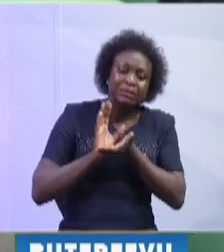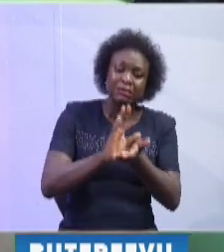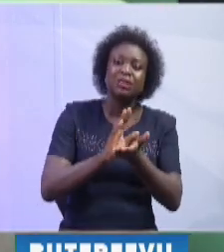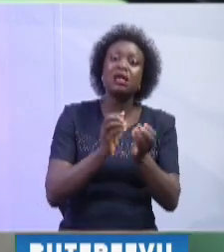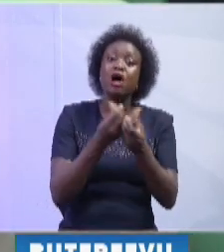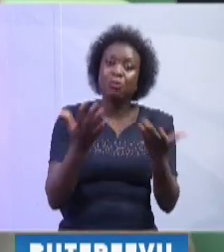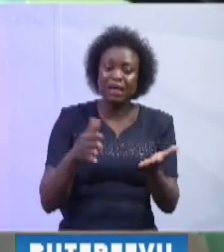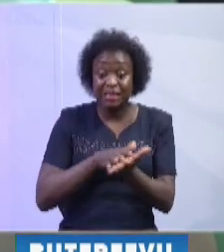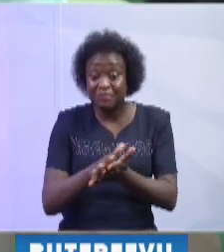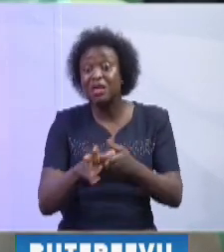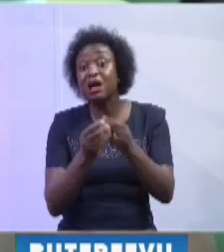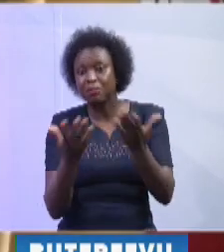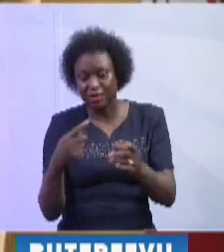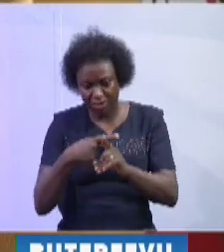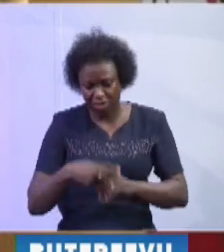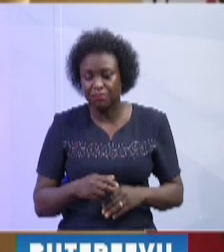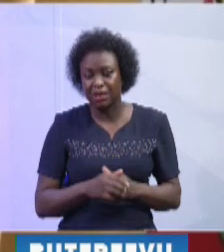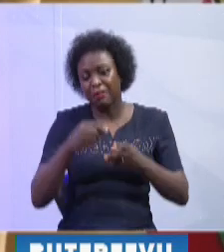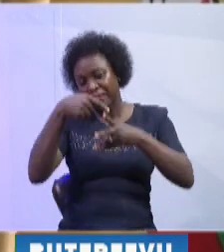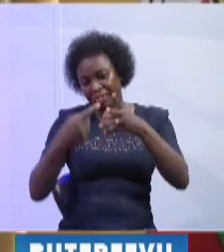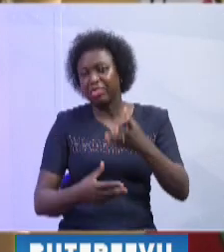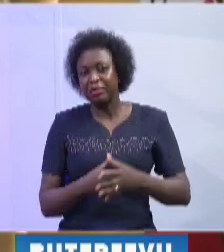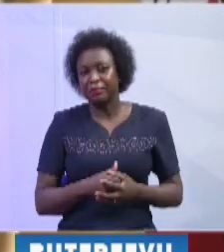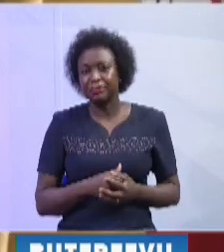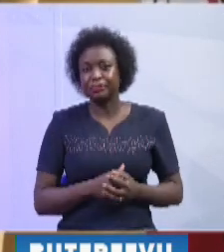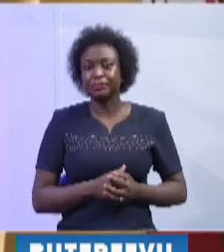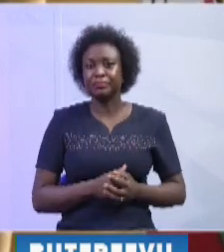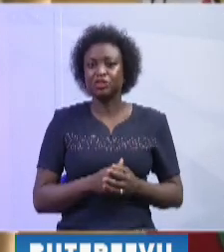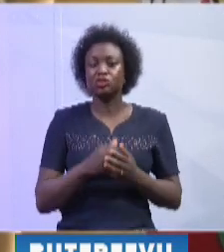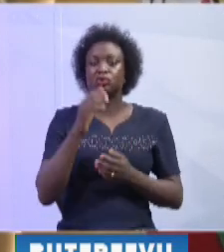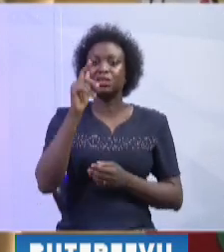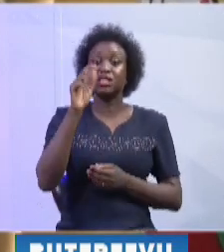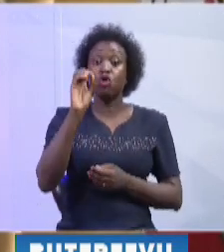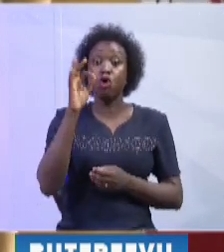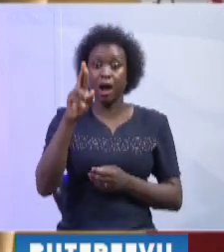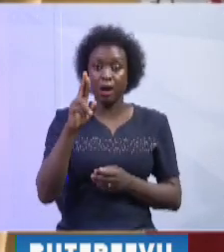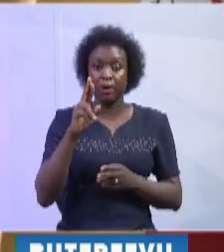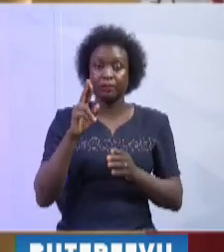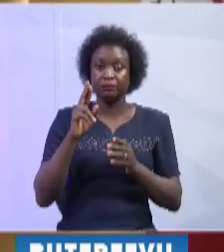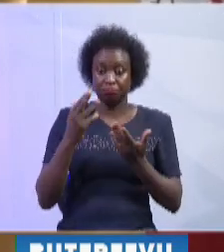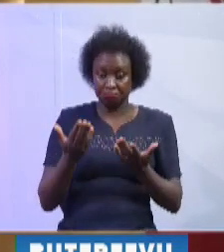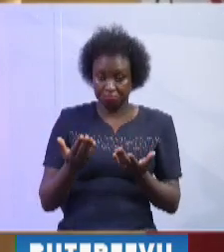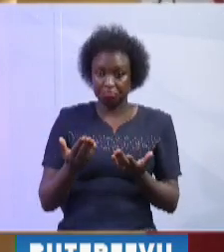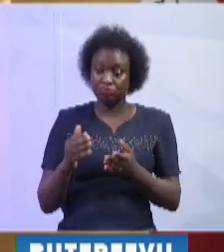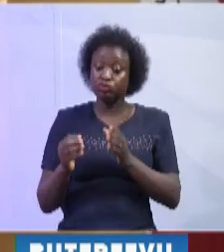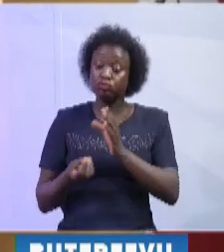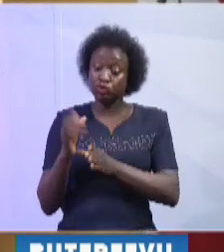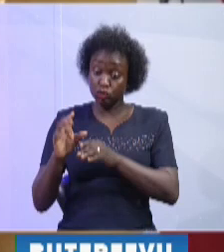bwe zaakozesebwa n'ensonga endala. The following are the terms of reference of the select